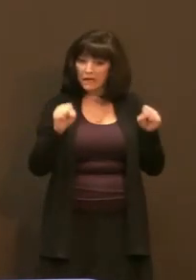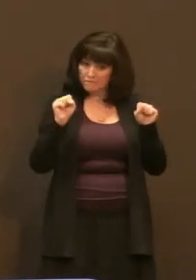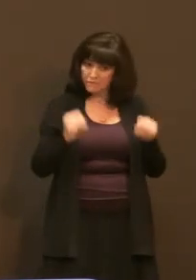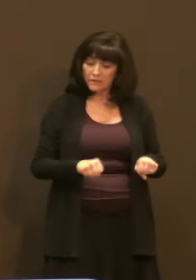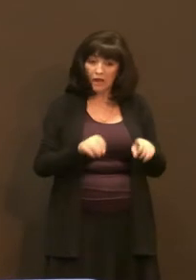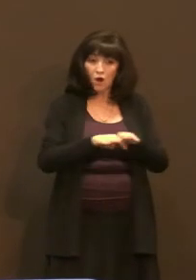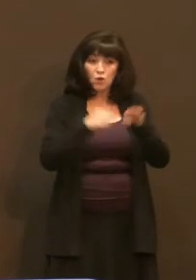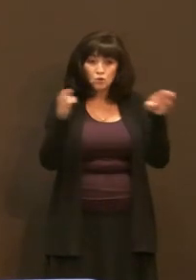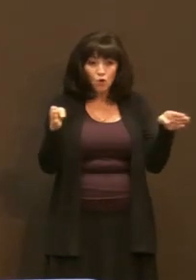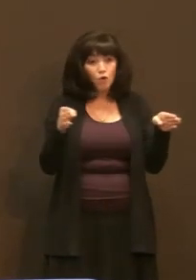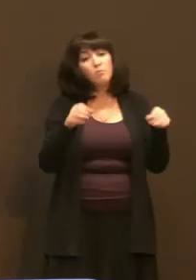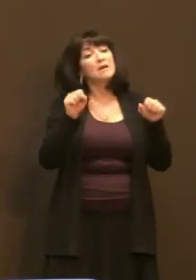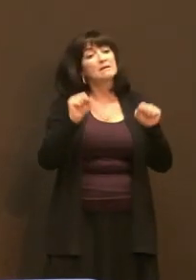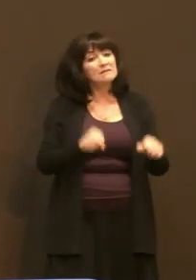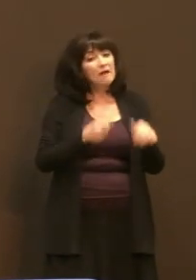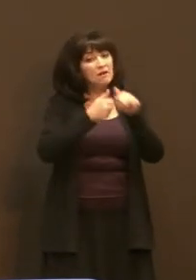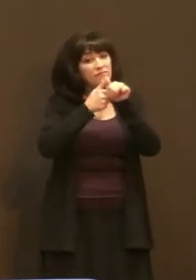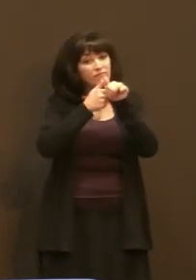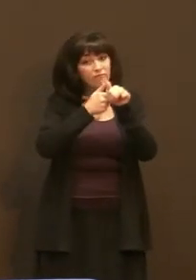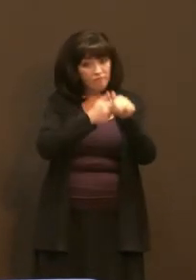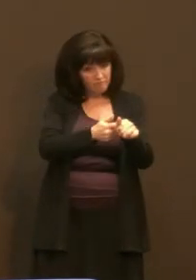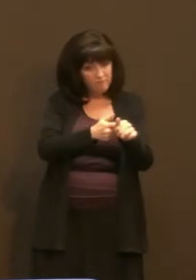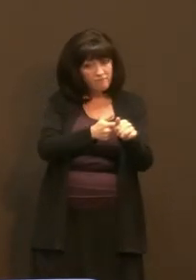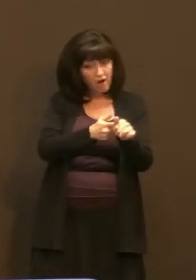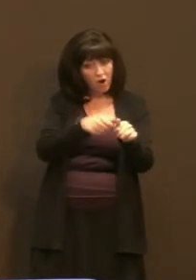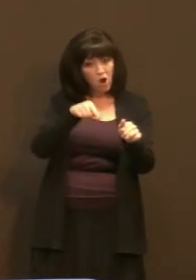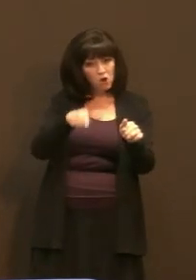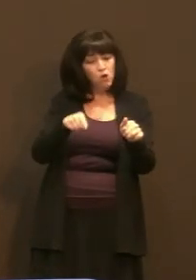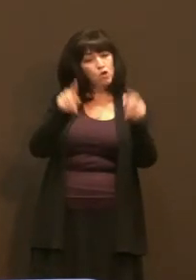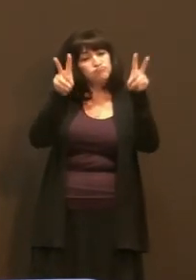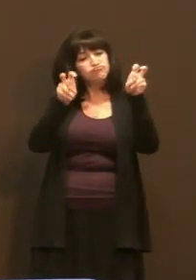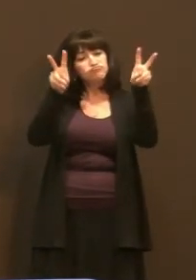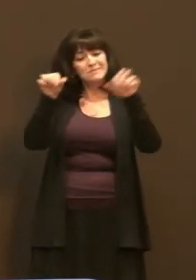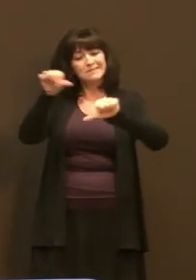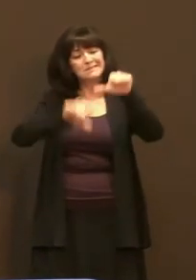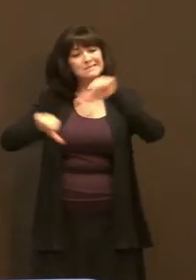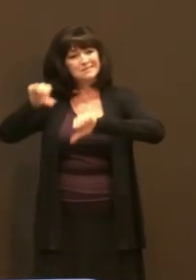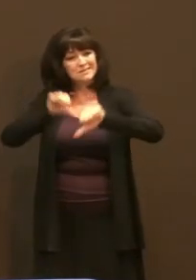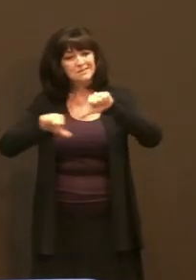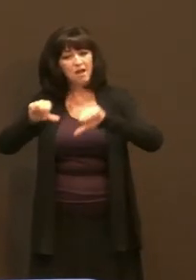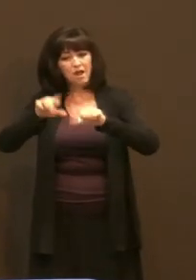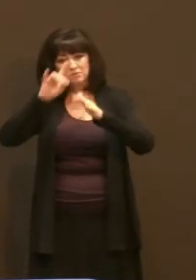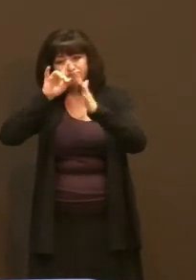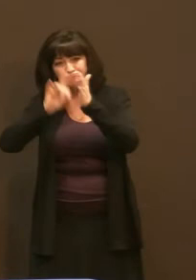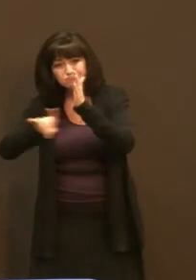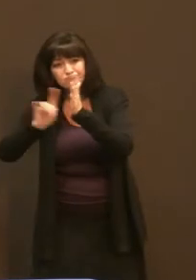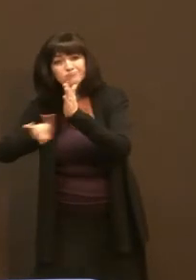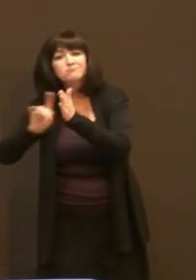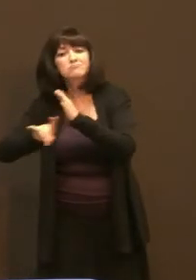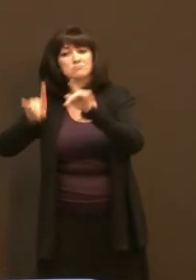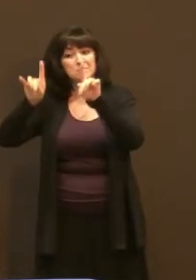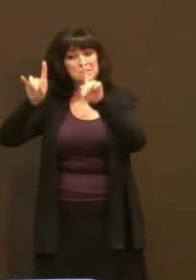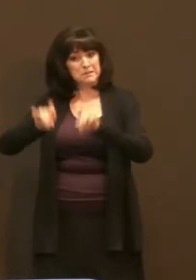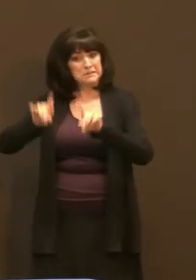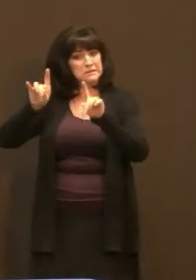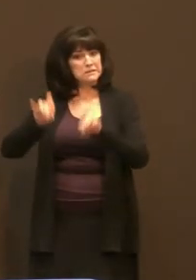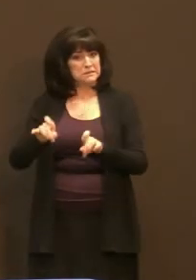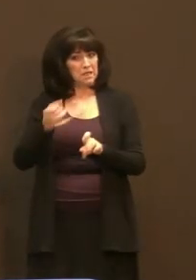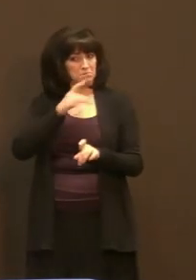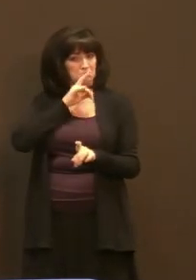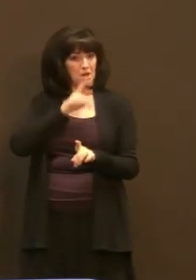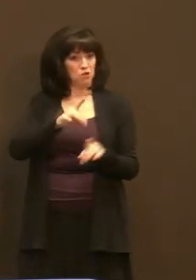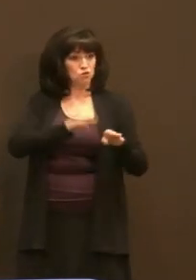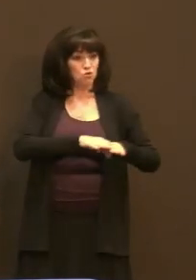we're following the science, that we have the tools we need to test, to isolate,